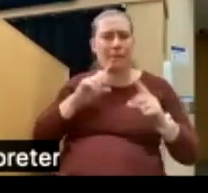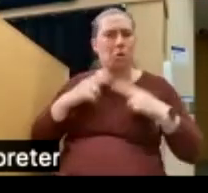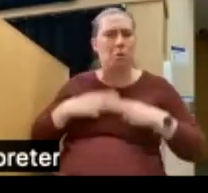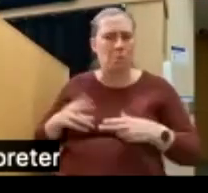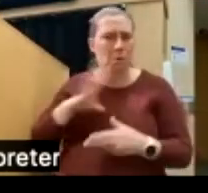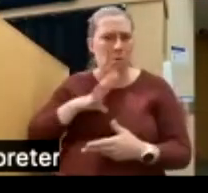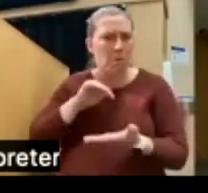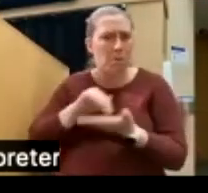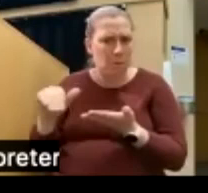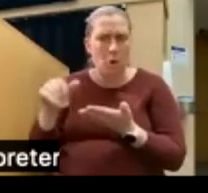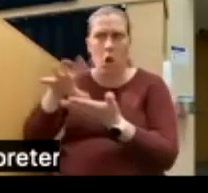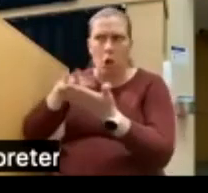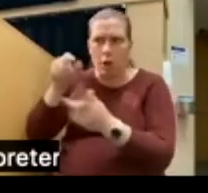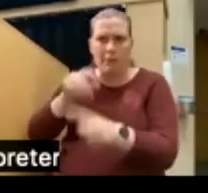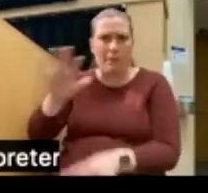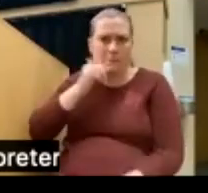learn from your mistakes and,